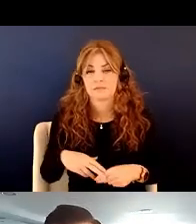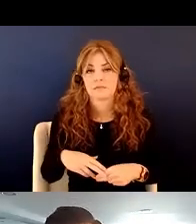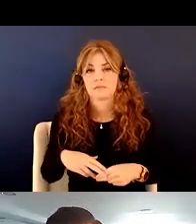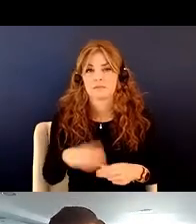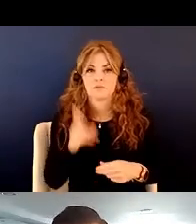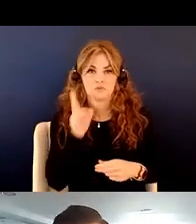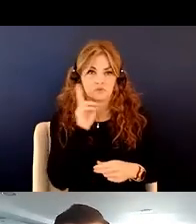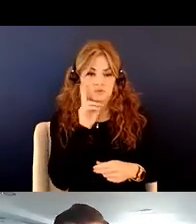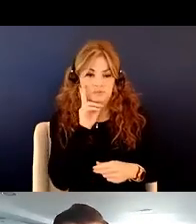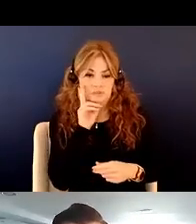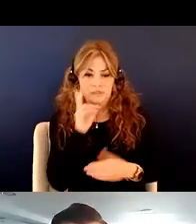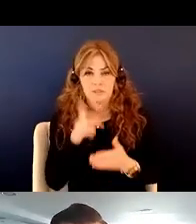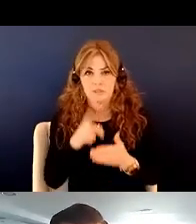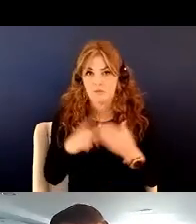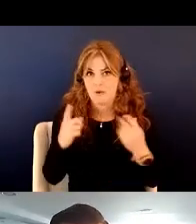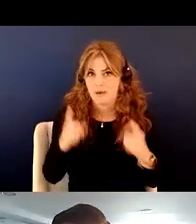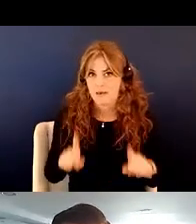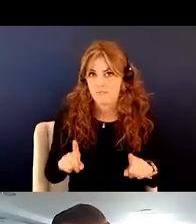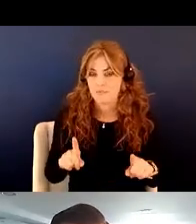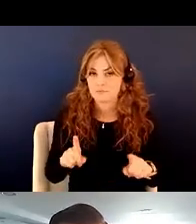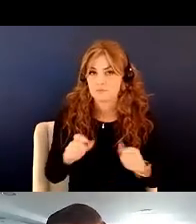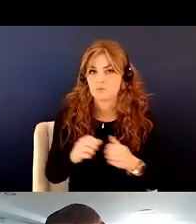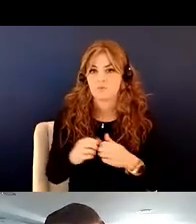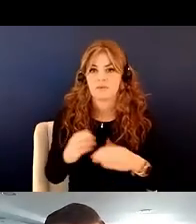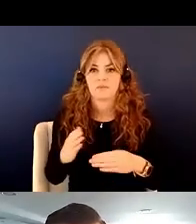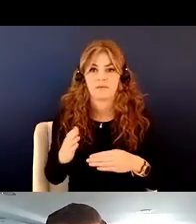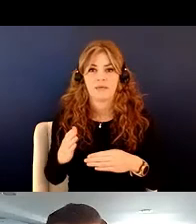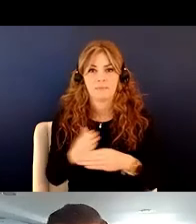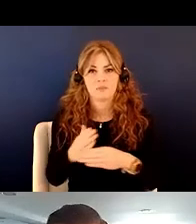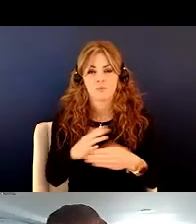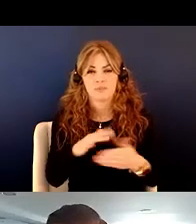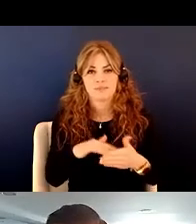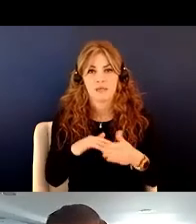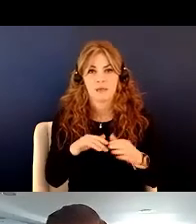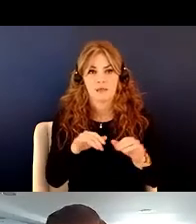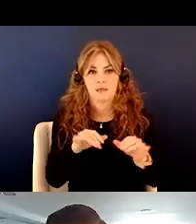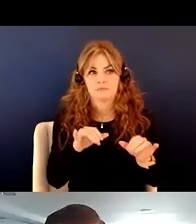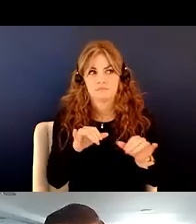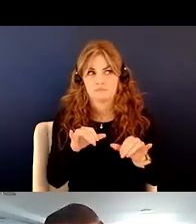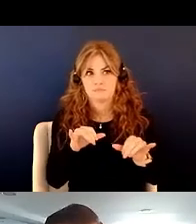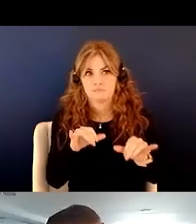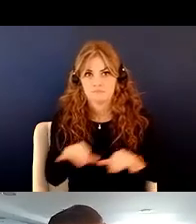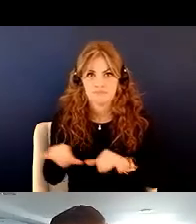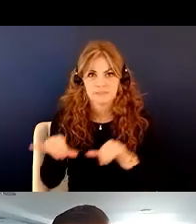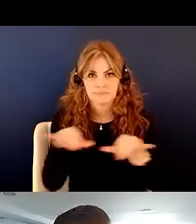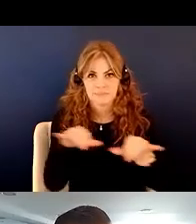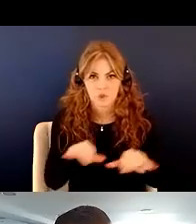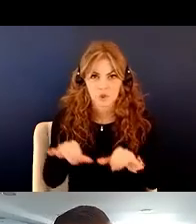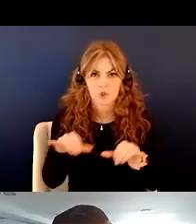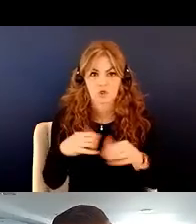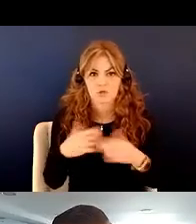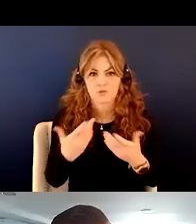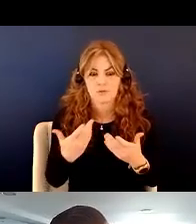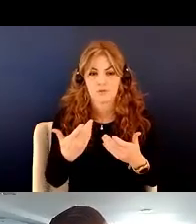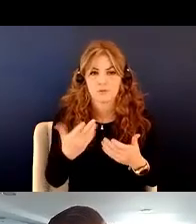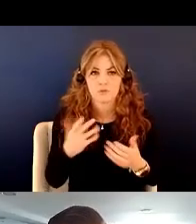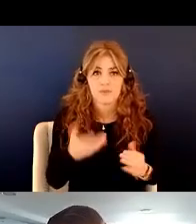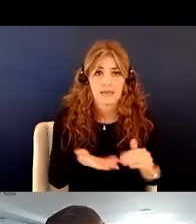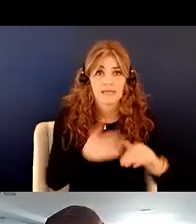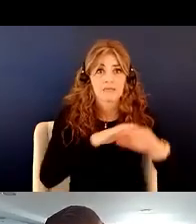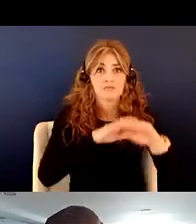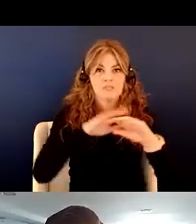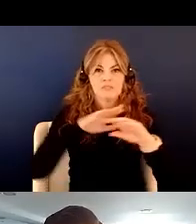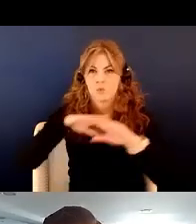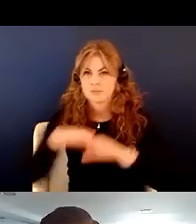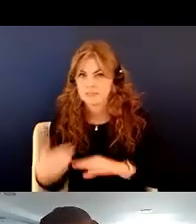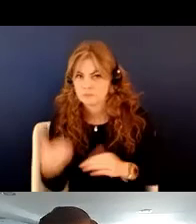what happens as our between study heterogeneity parameter tau squared increases or decreases.